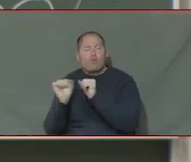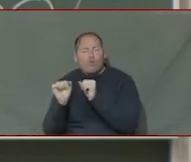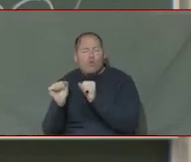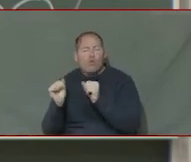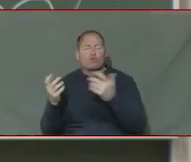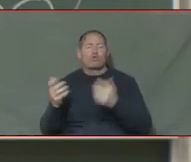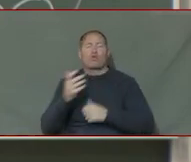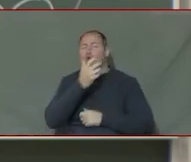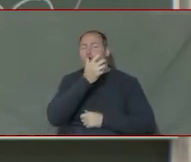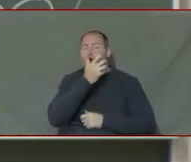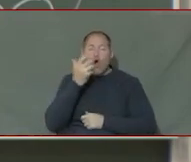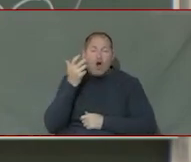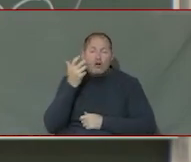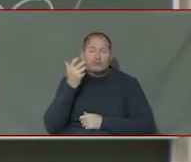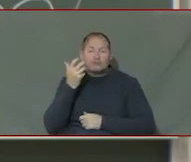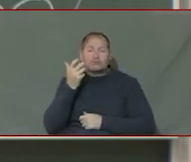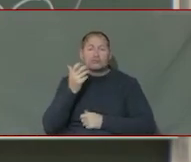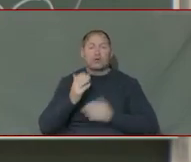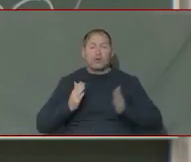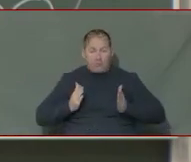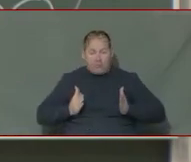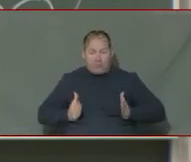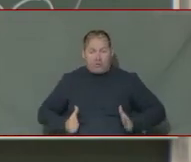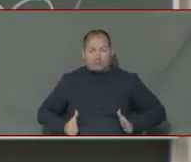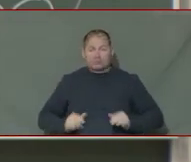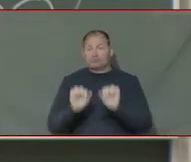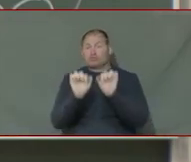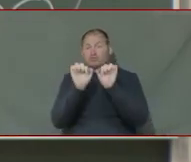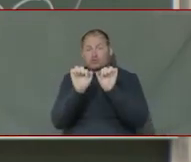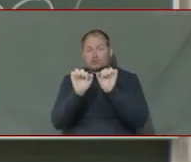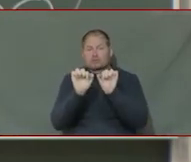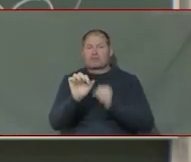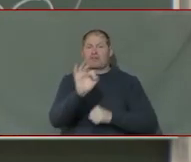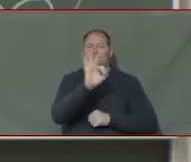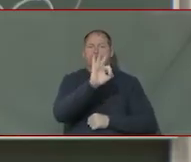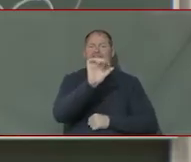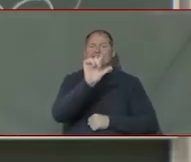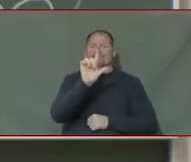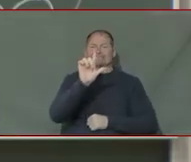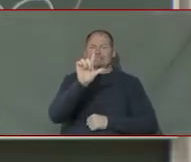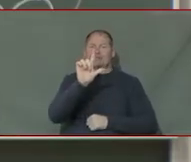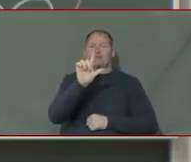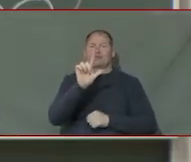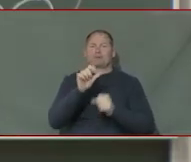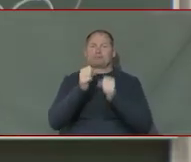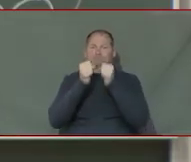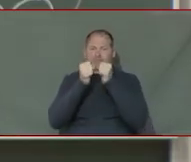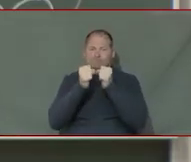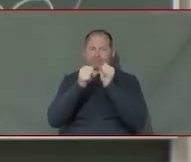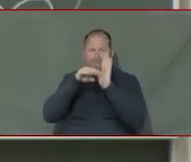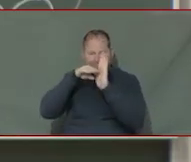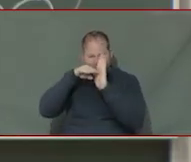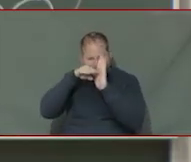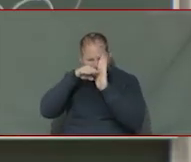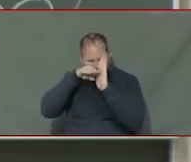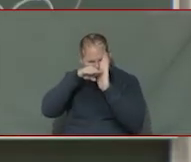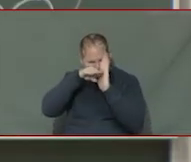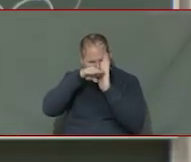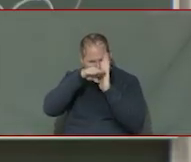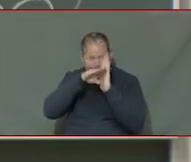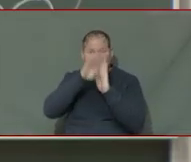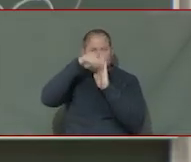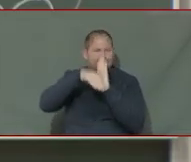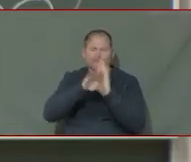outside hot, your body must stay 37. Your body must make a plan because your enzymes in your body, especially